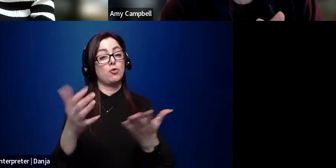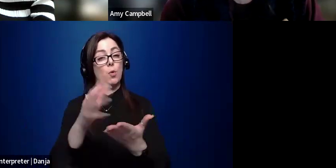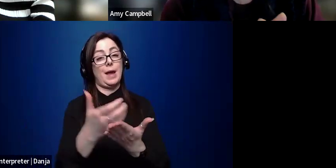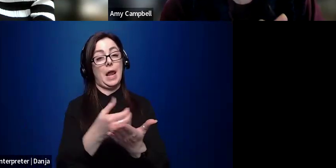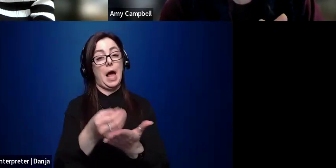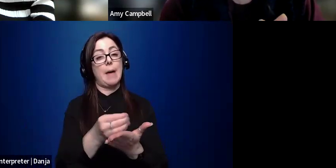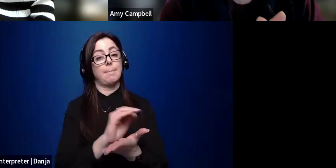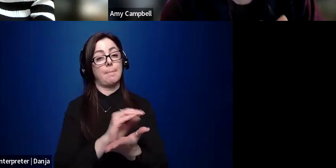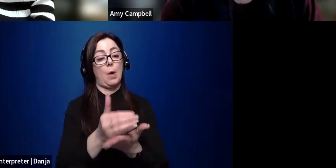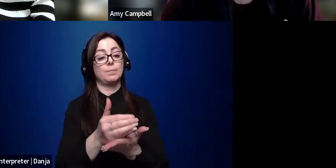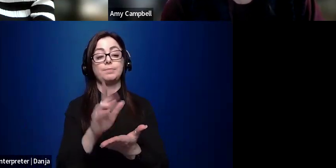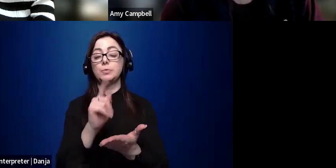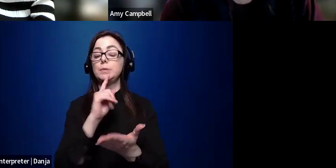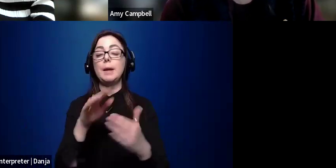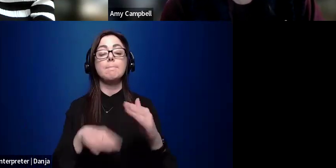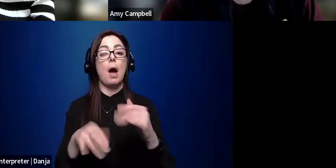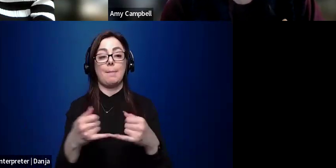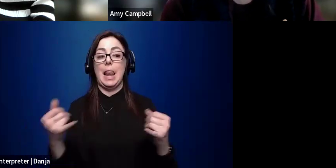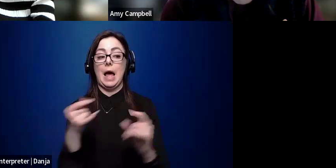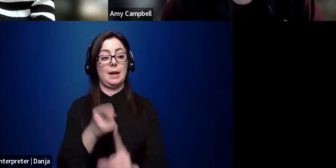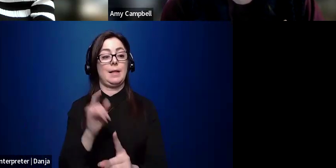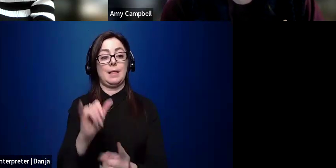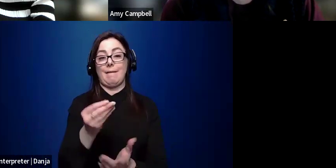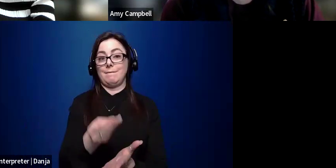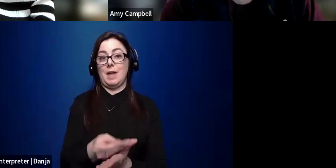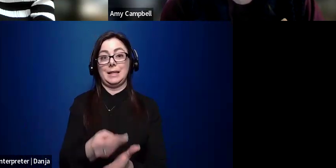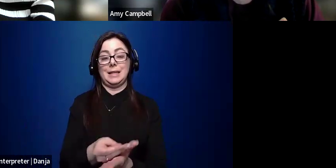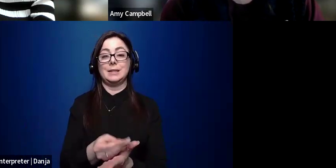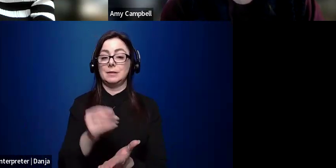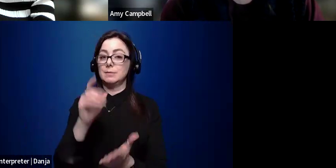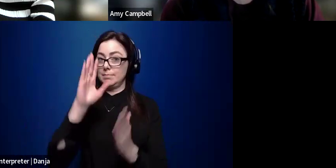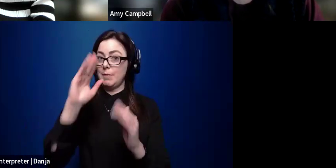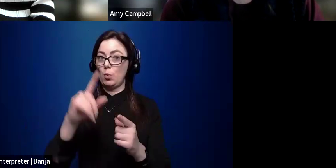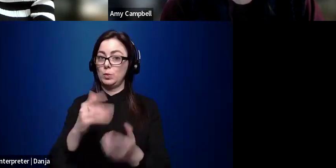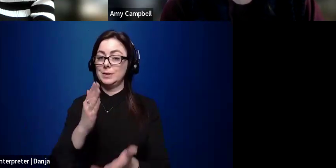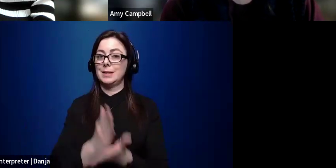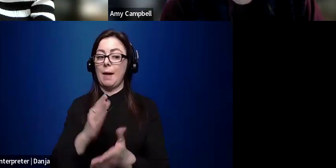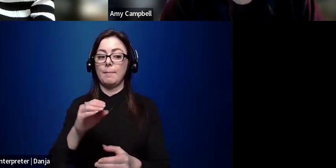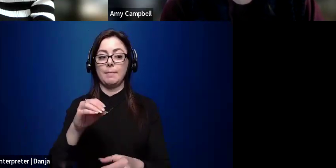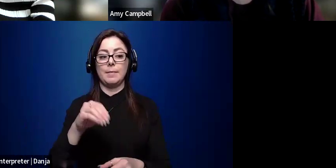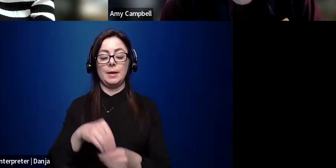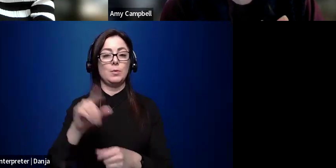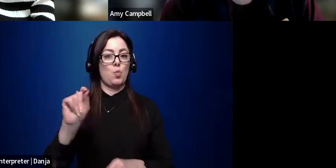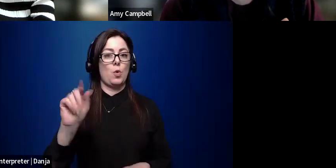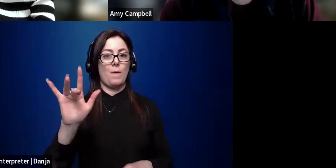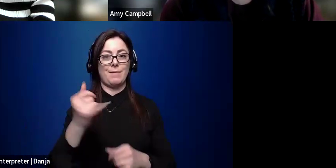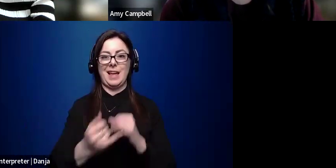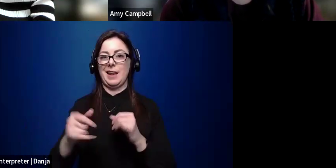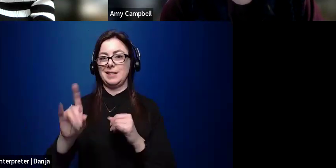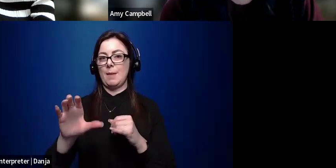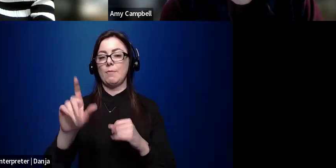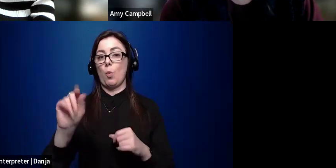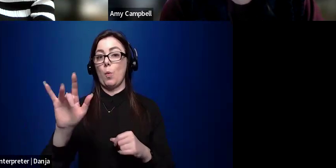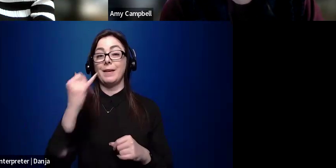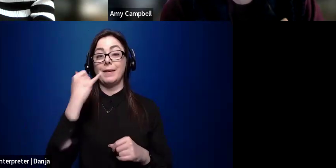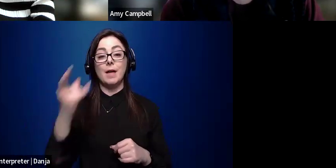is that funding is set to stop in the end of this year. If Congress doesn't act to continue it